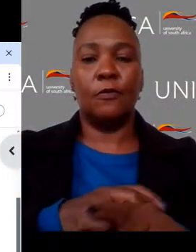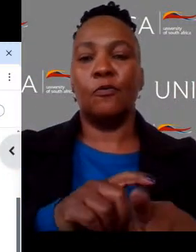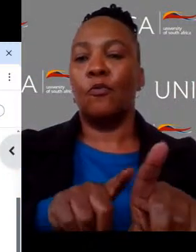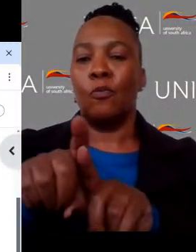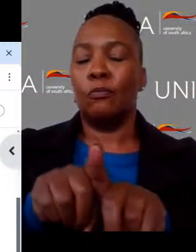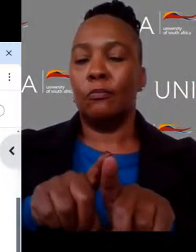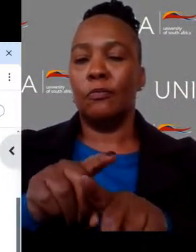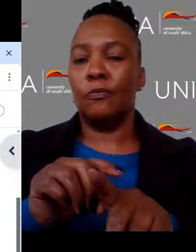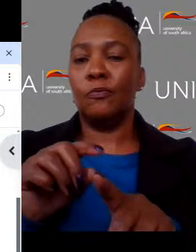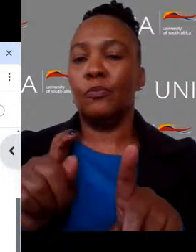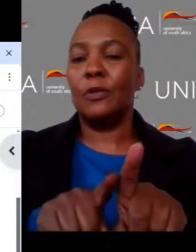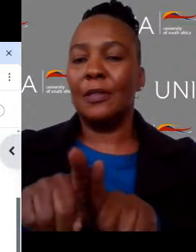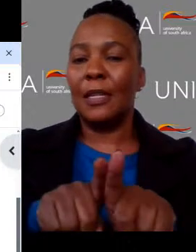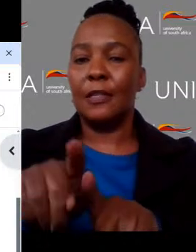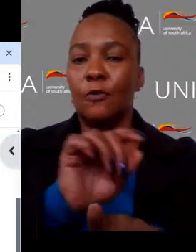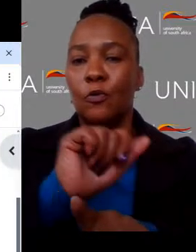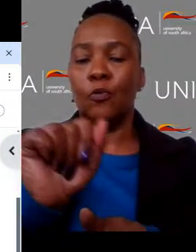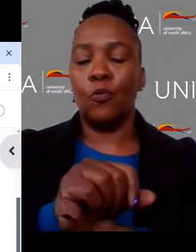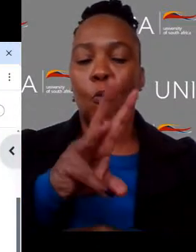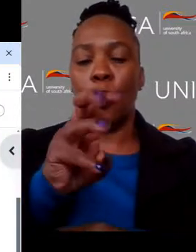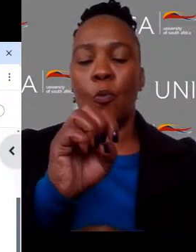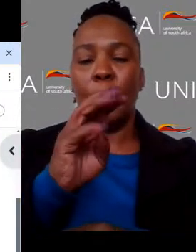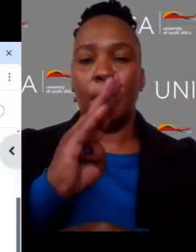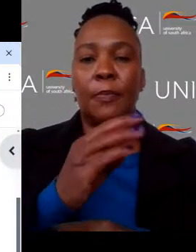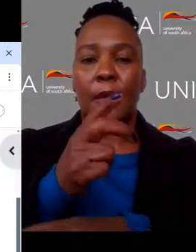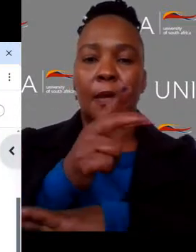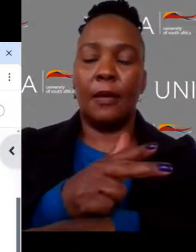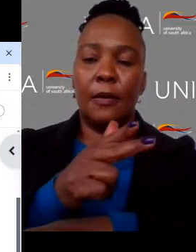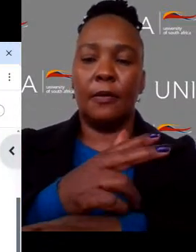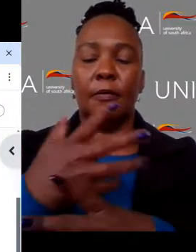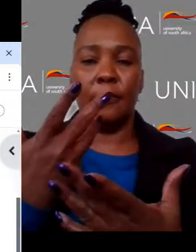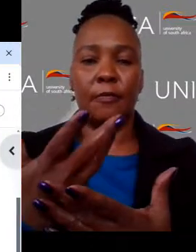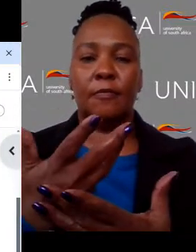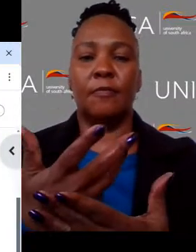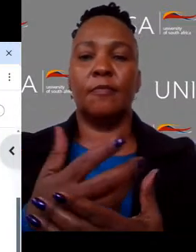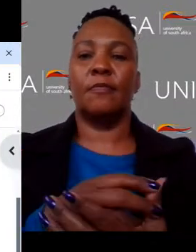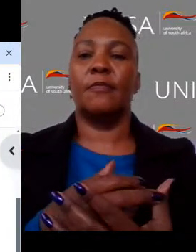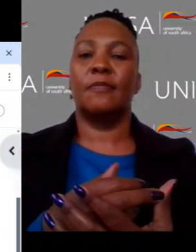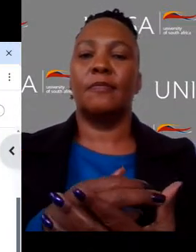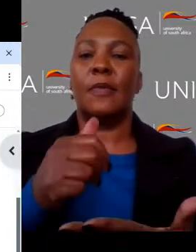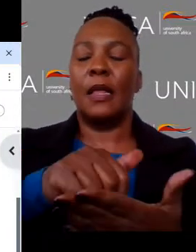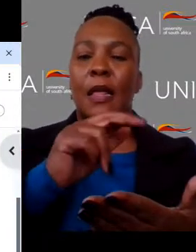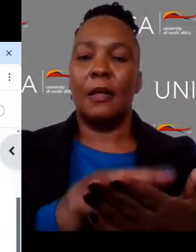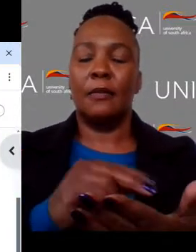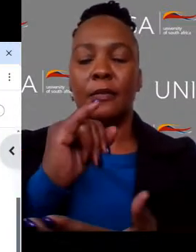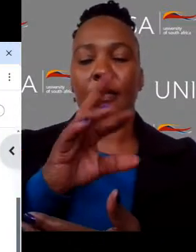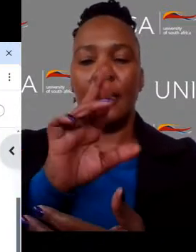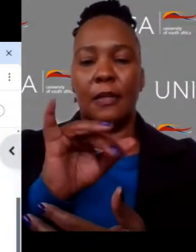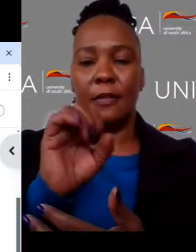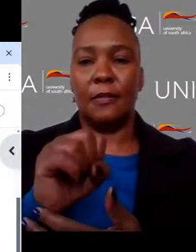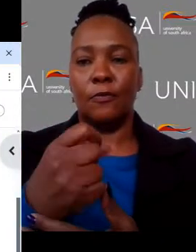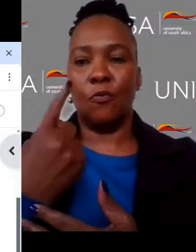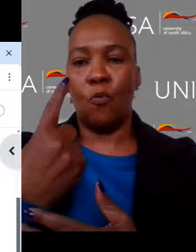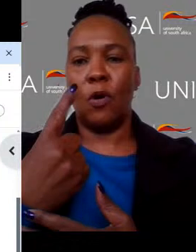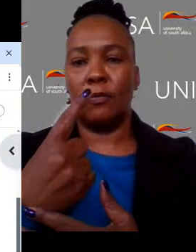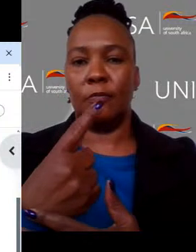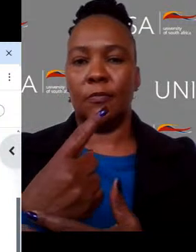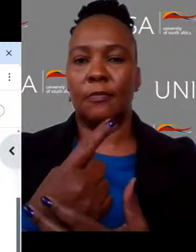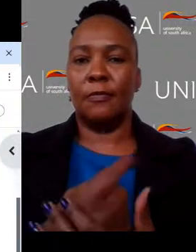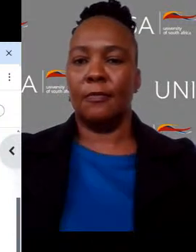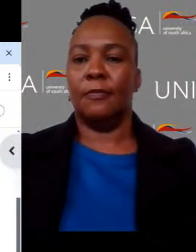you that. And then we've got colleague app, and of course Iris as well.